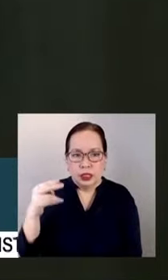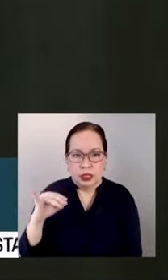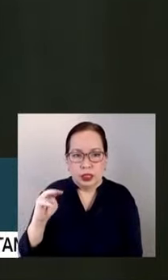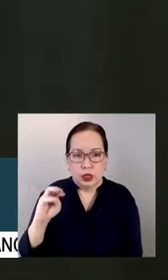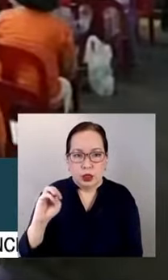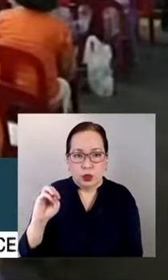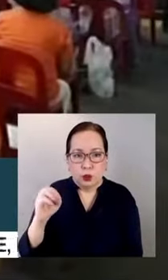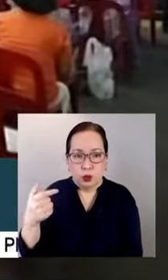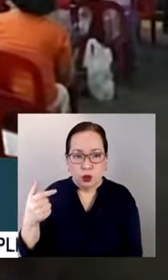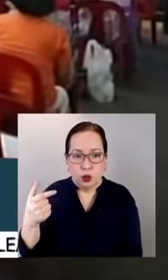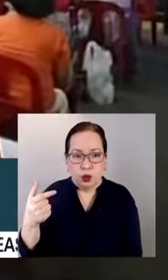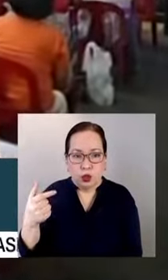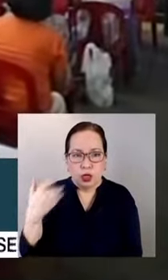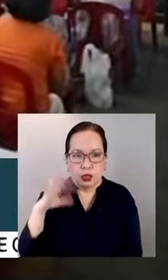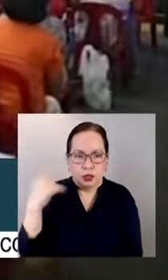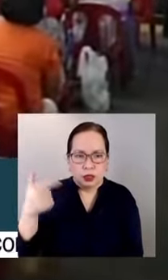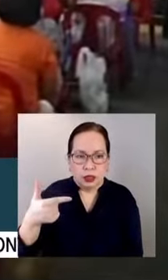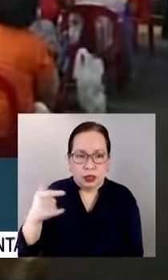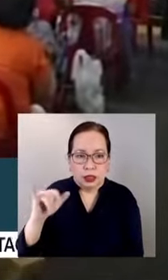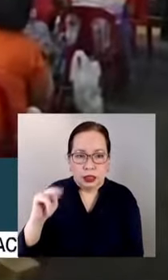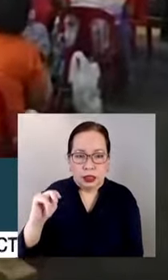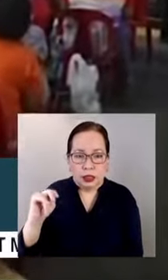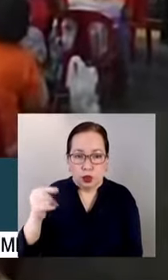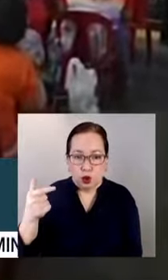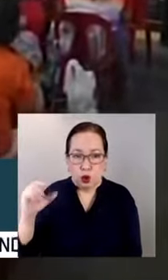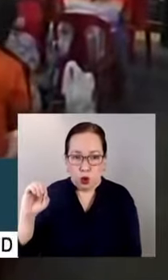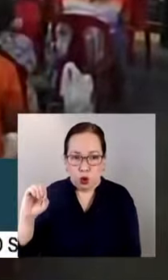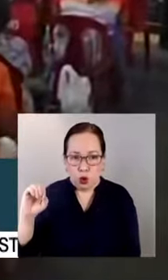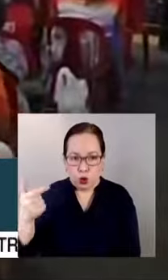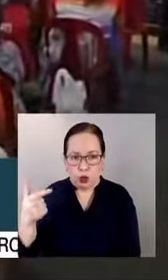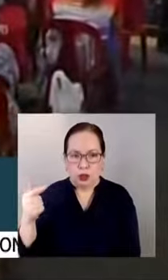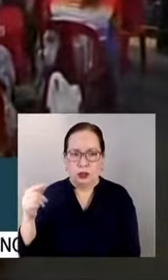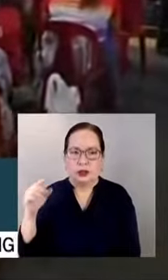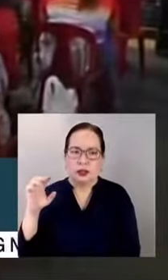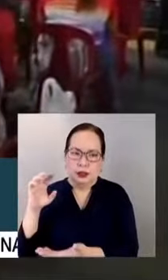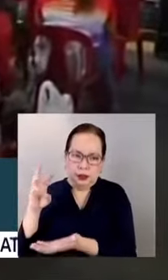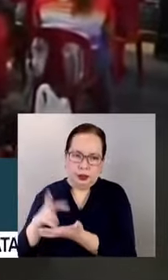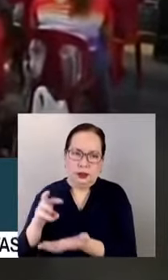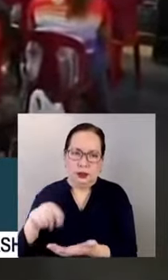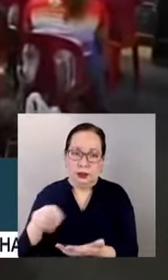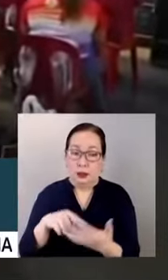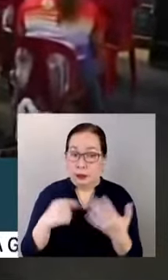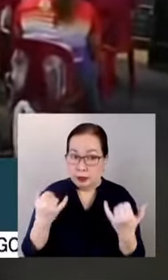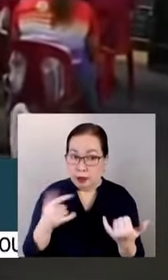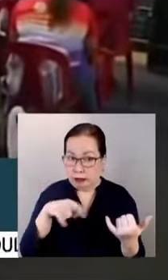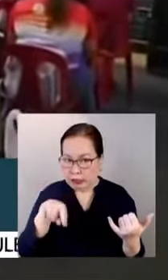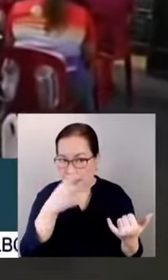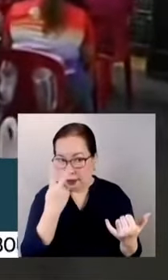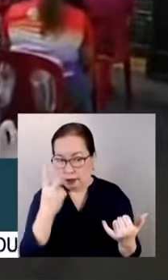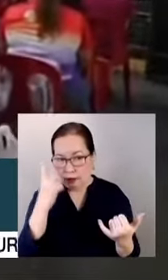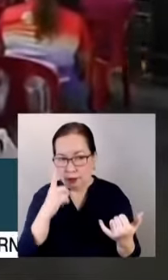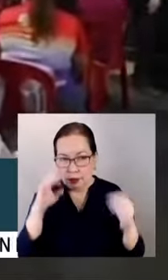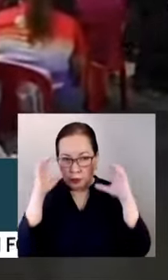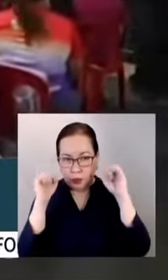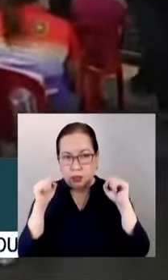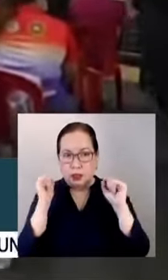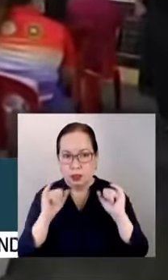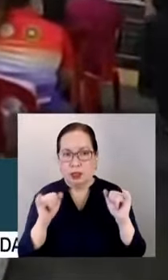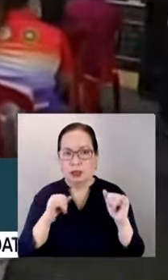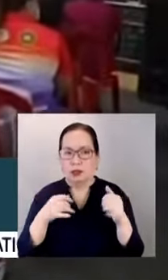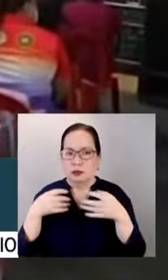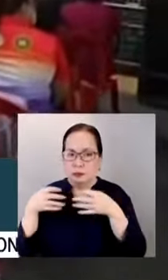He proceeded there right after going to Misamis Occidental. And as of this moment, Carmina, the president is being briefed by